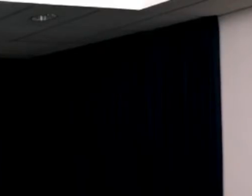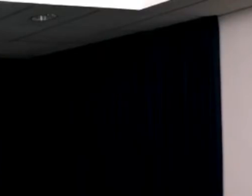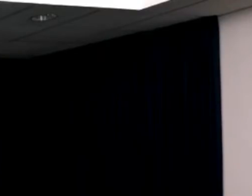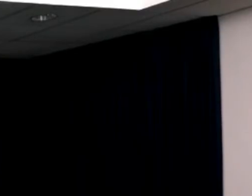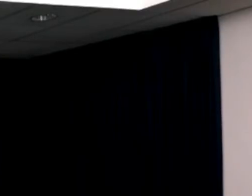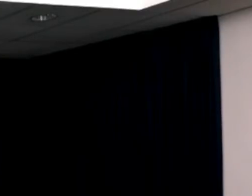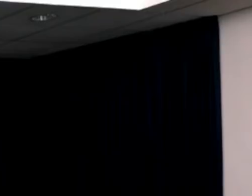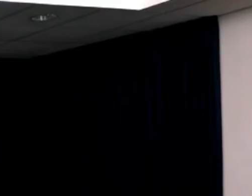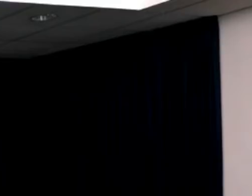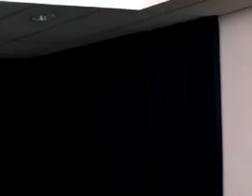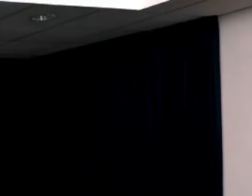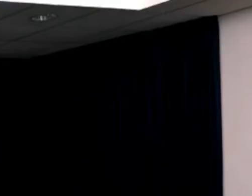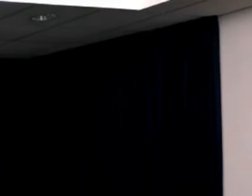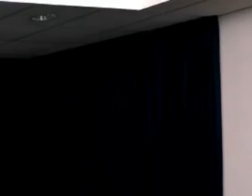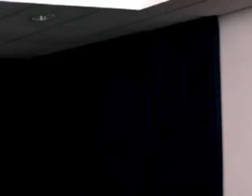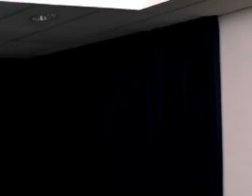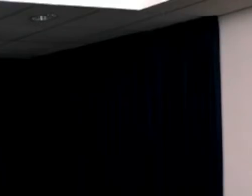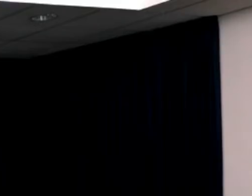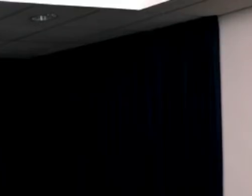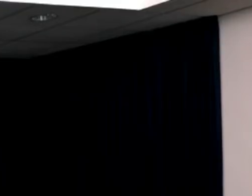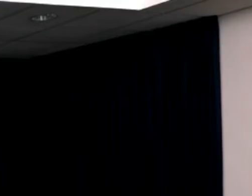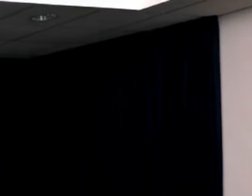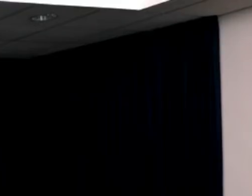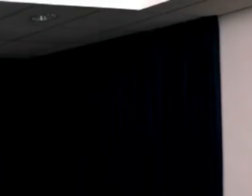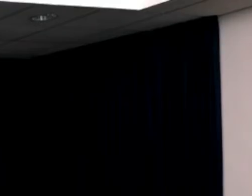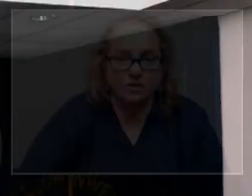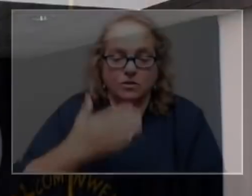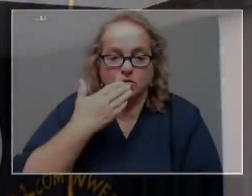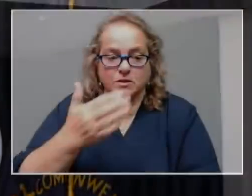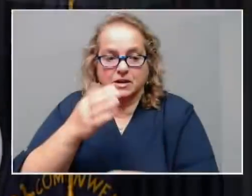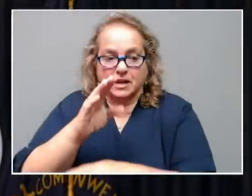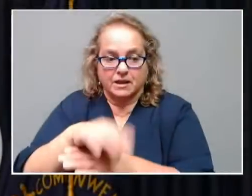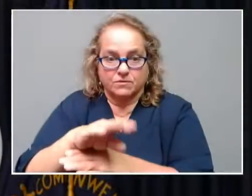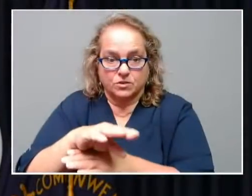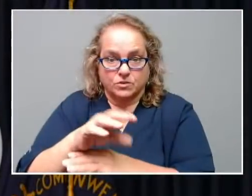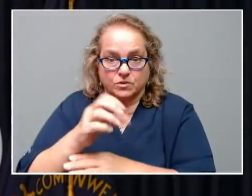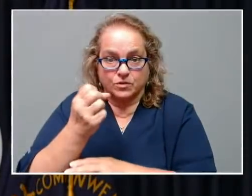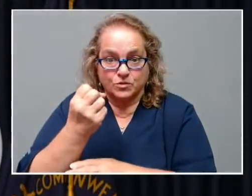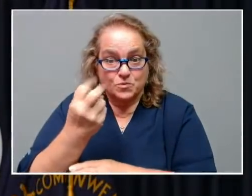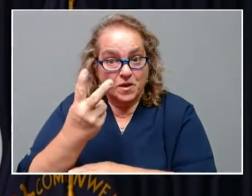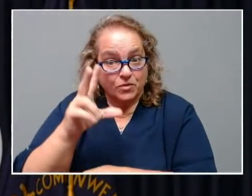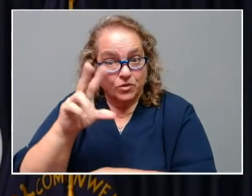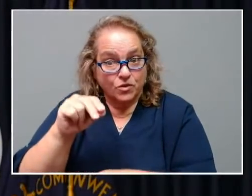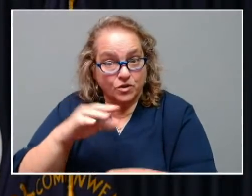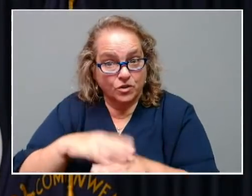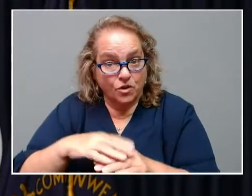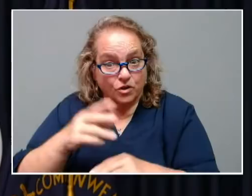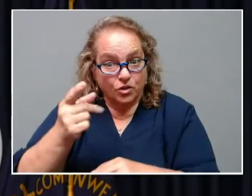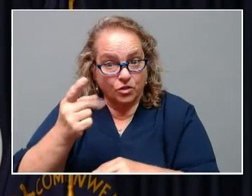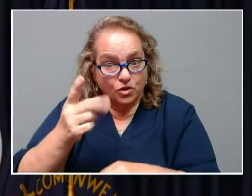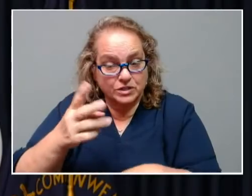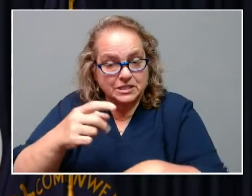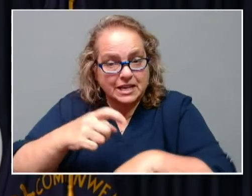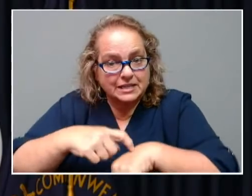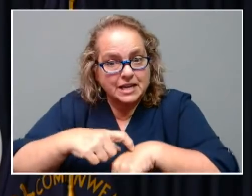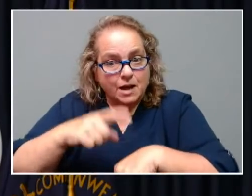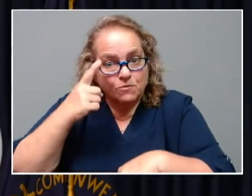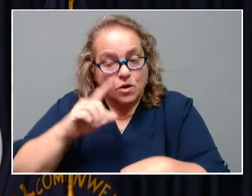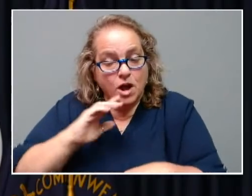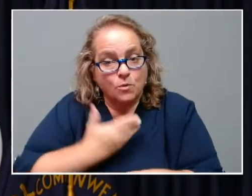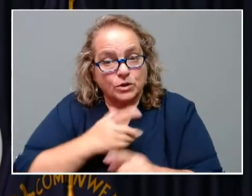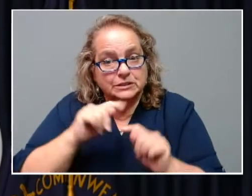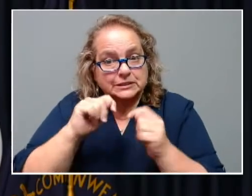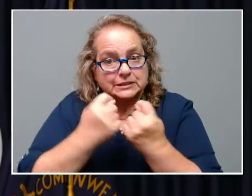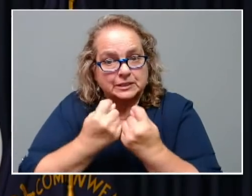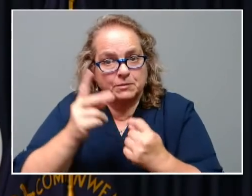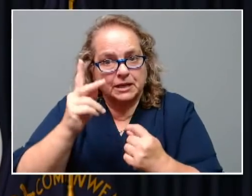Afternoon. It is 12:30 on Thursday, time for our Team Kentucky update. We've talked a lot